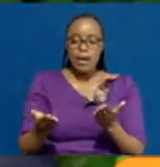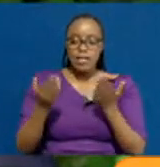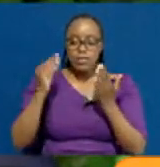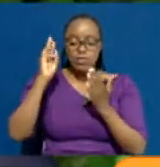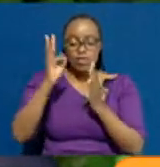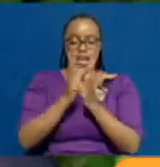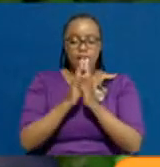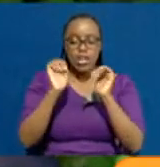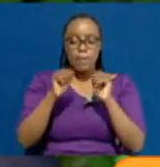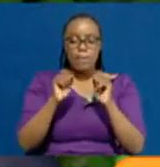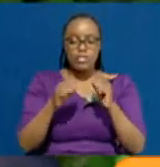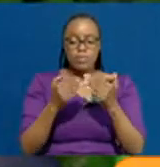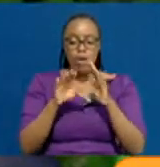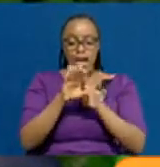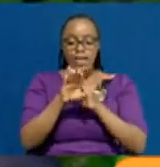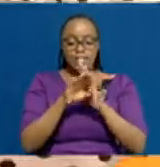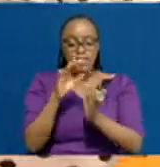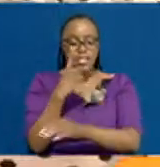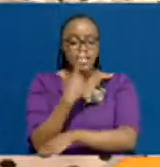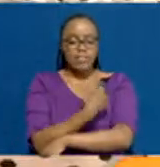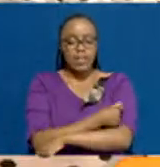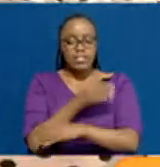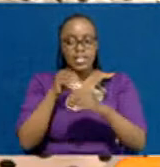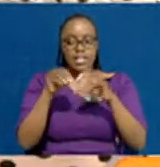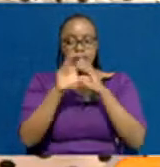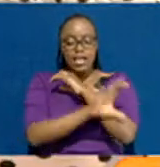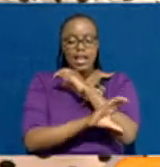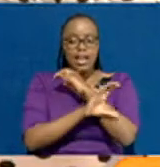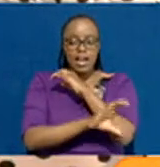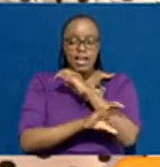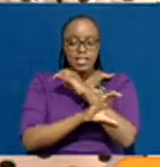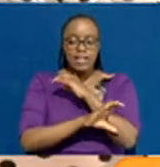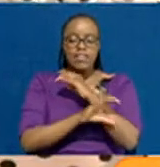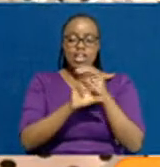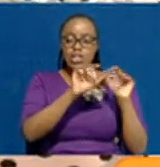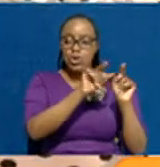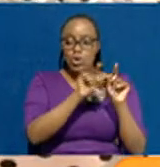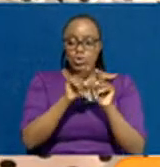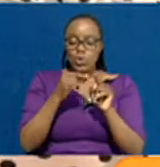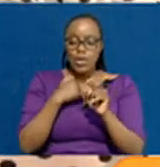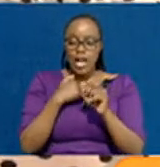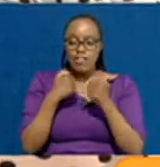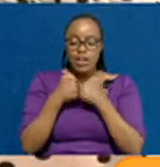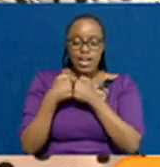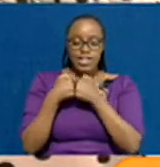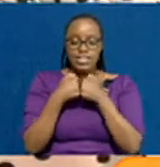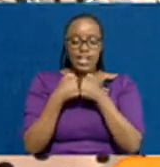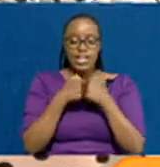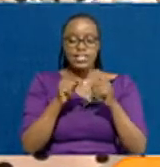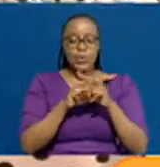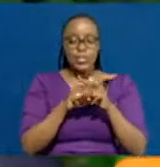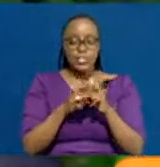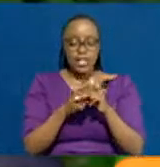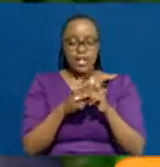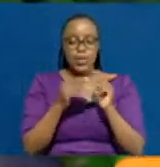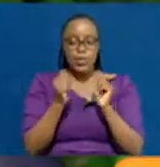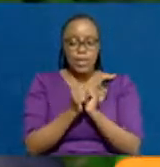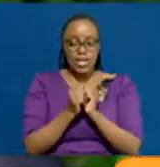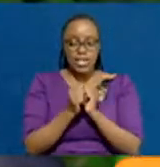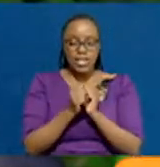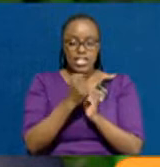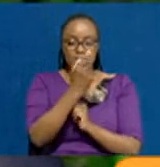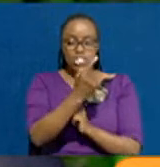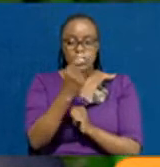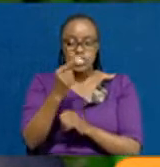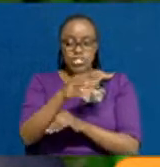we are able to accept the vaccine to come into the country. So we also had a challenge. We began with each